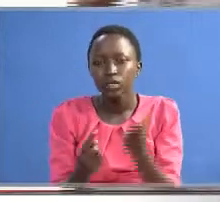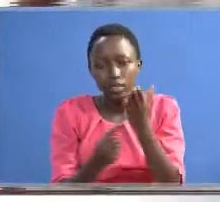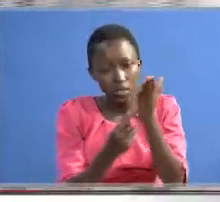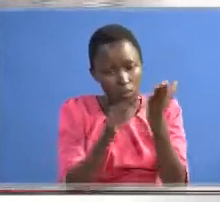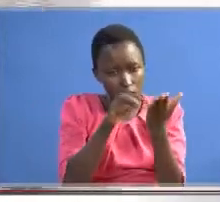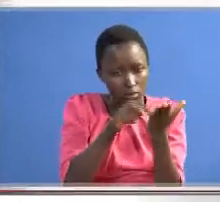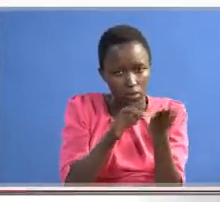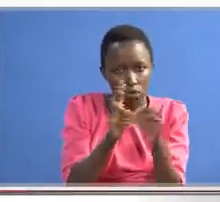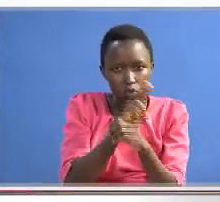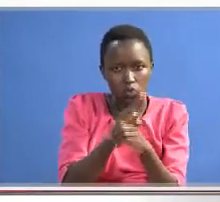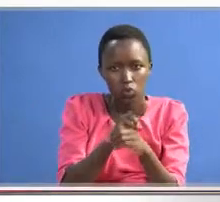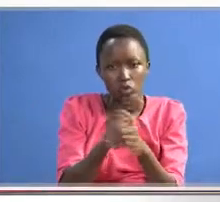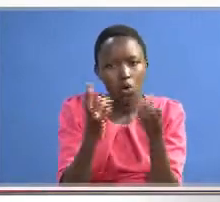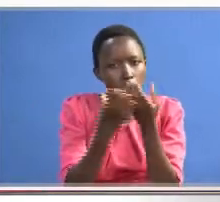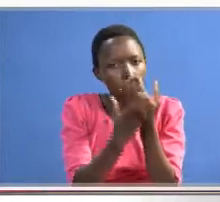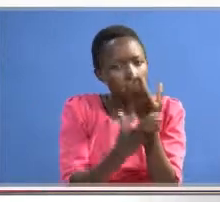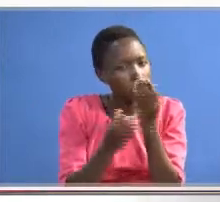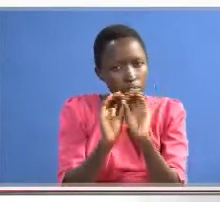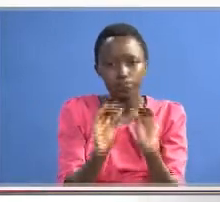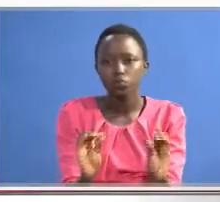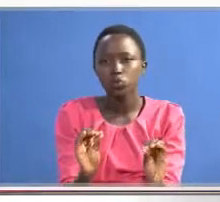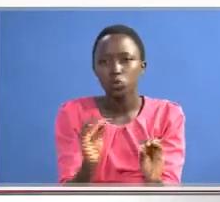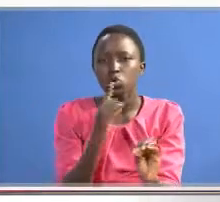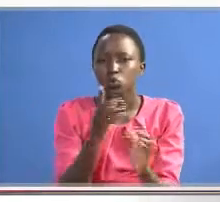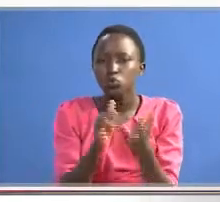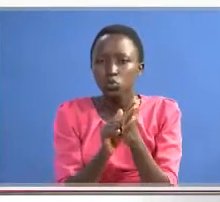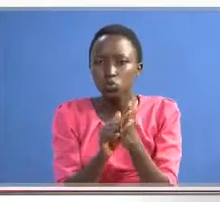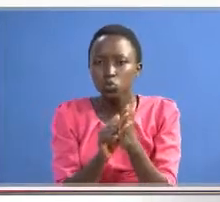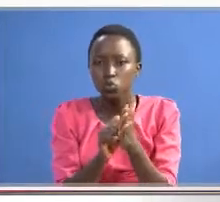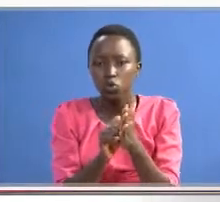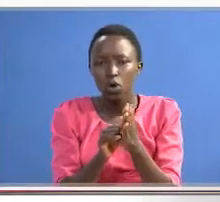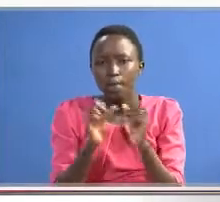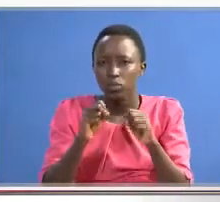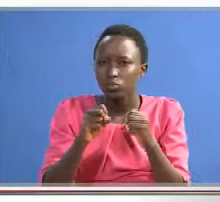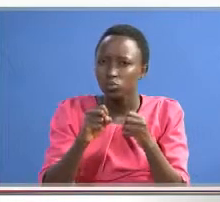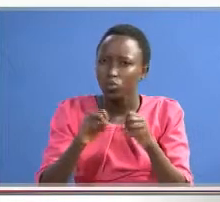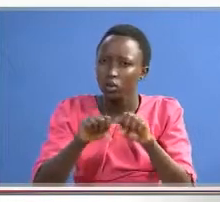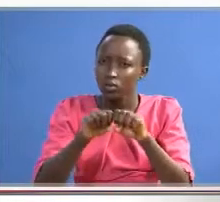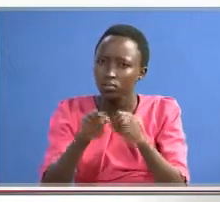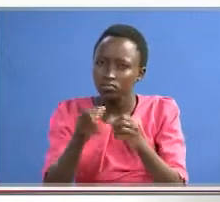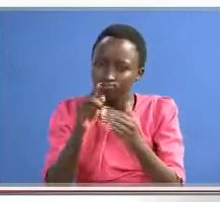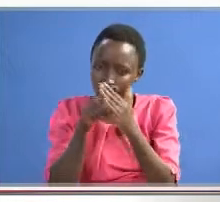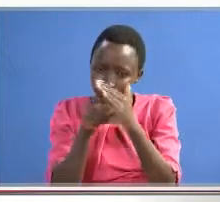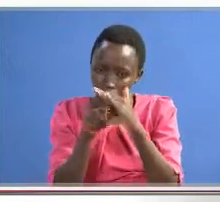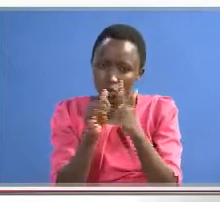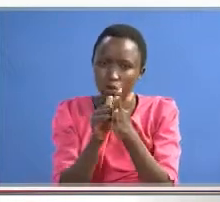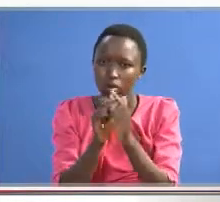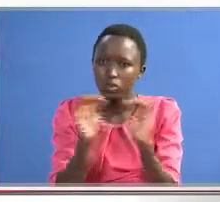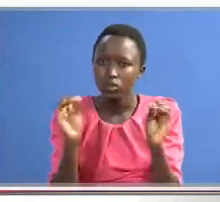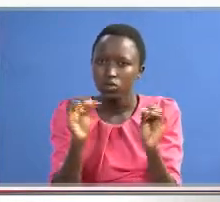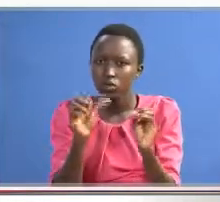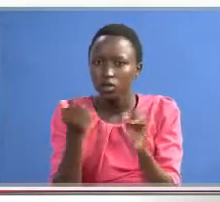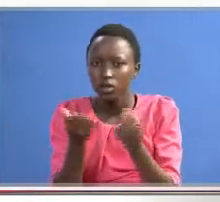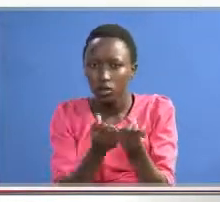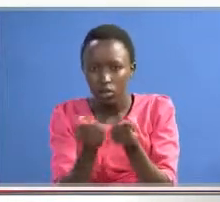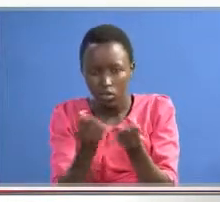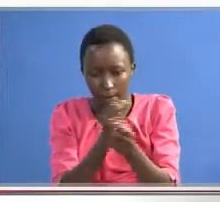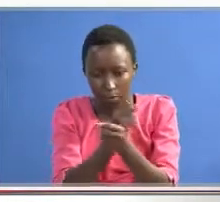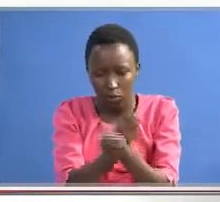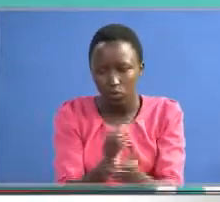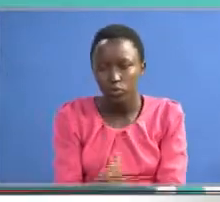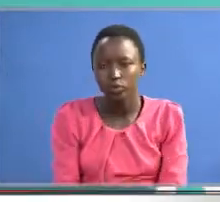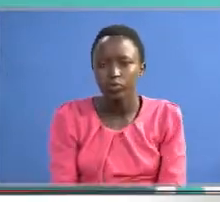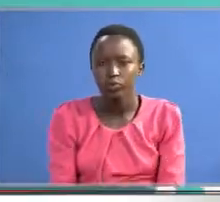technology uses no form of computerization, hence it is immune to hacking and manipulation, unlike the conventional way of motor vehicle